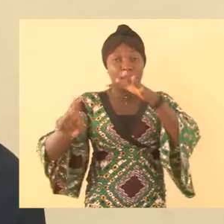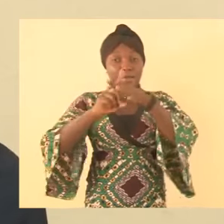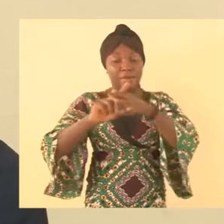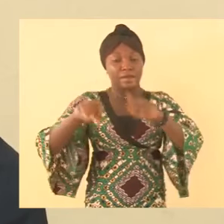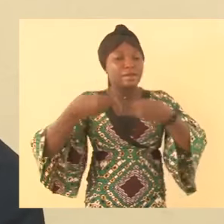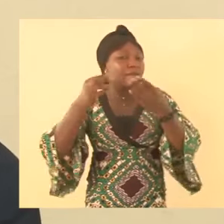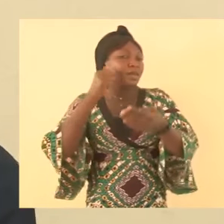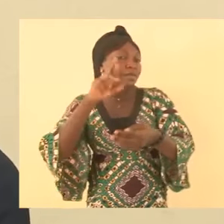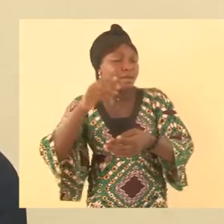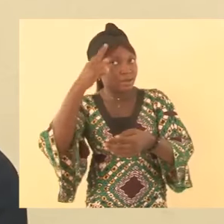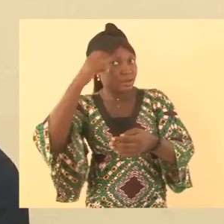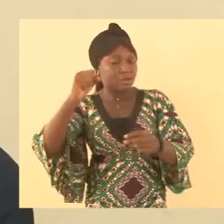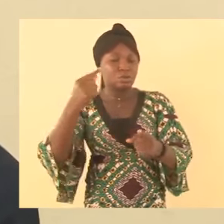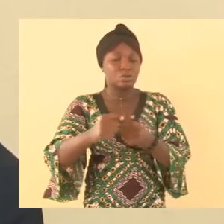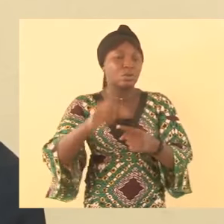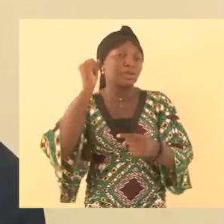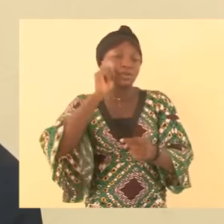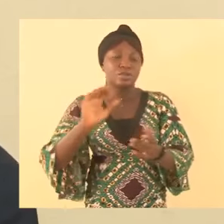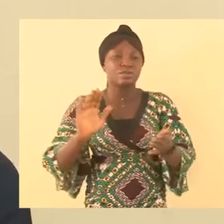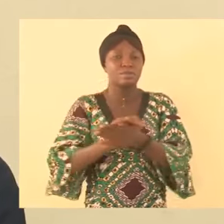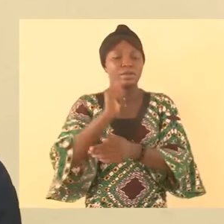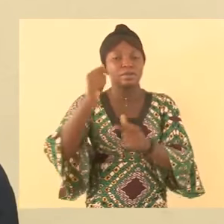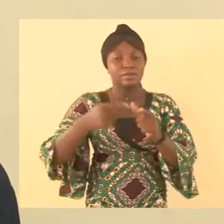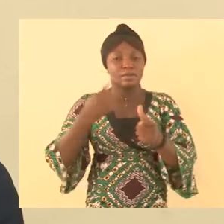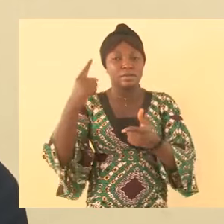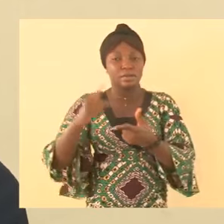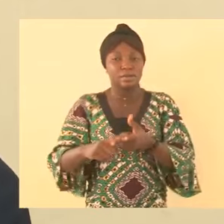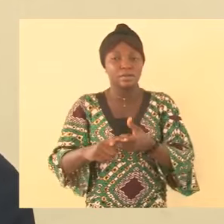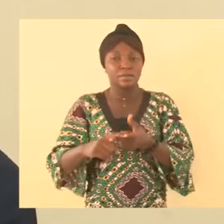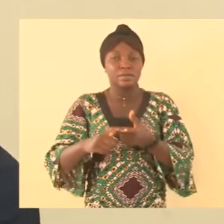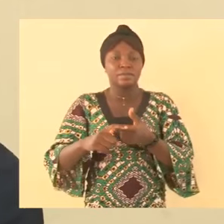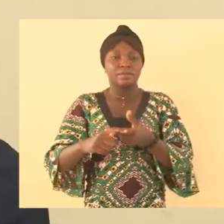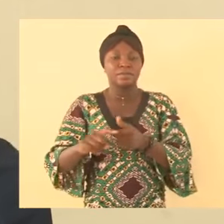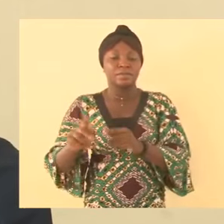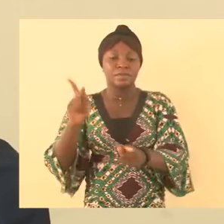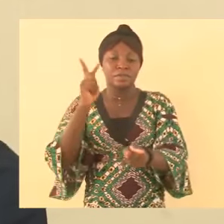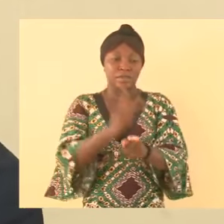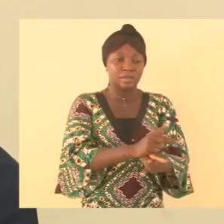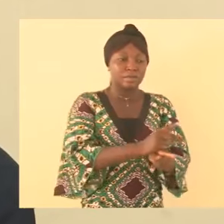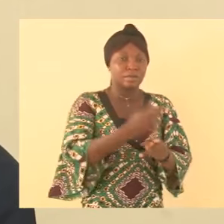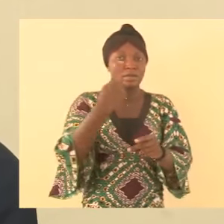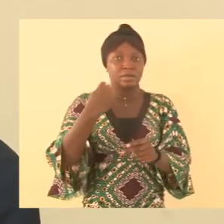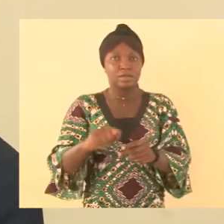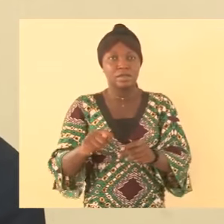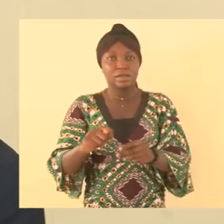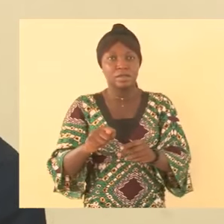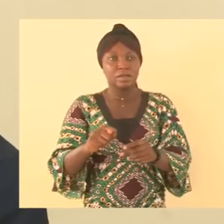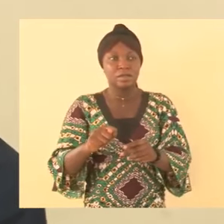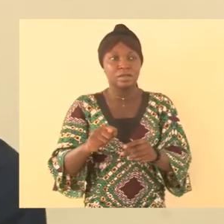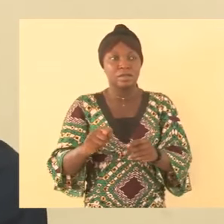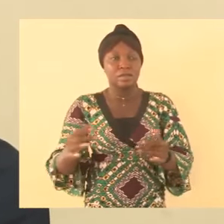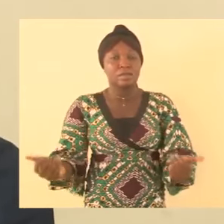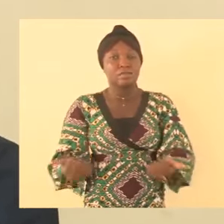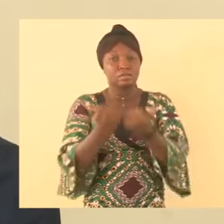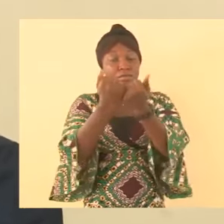word, she believed, and then set aside the condition and presented